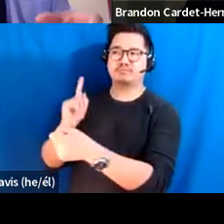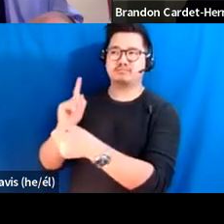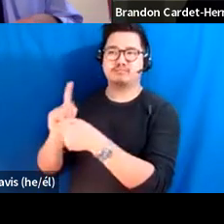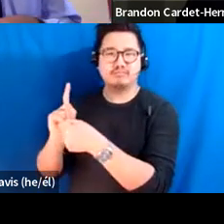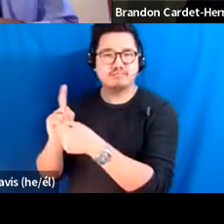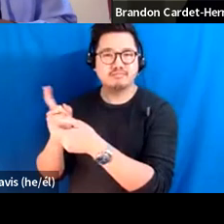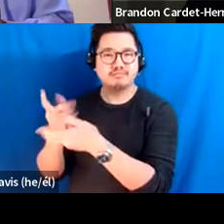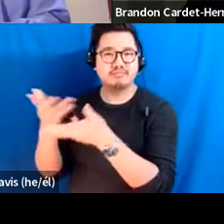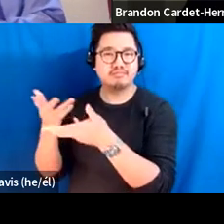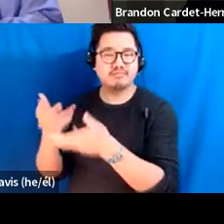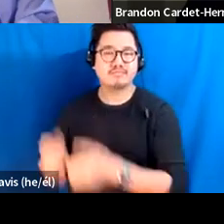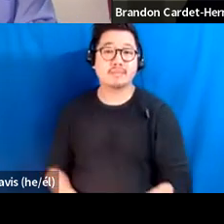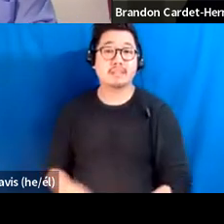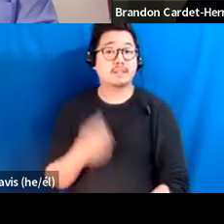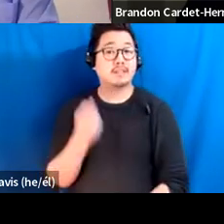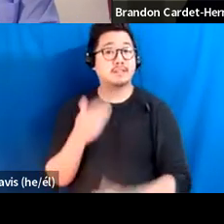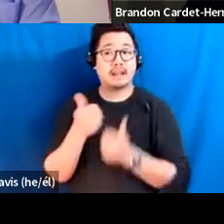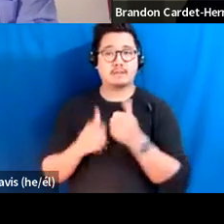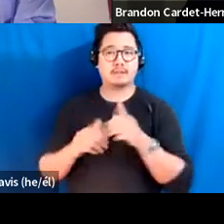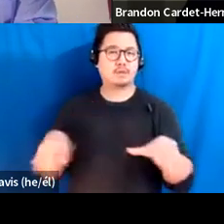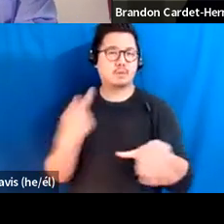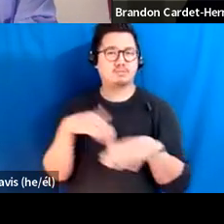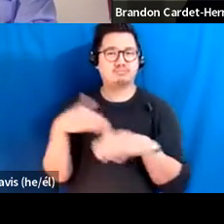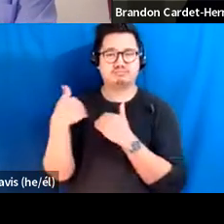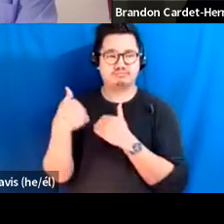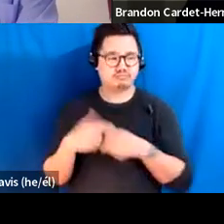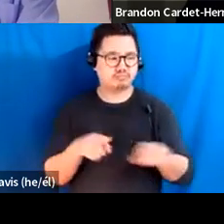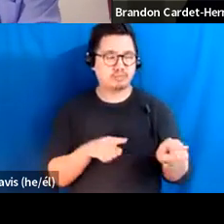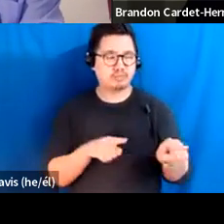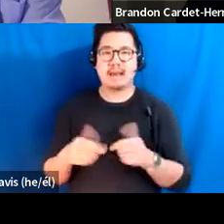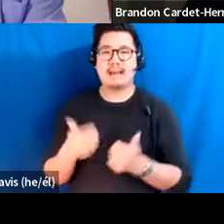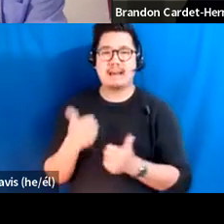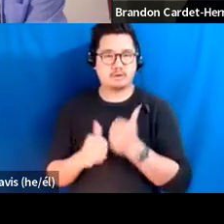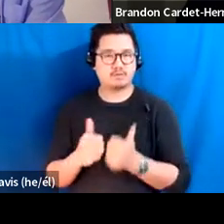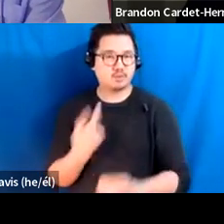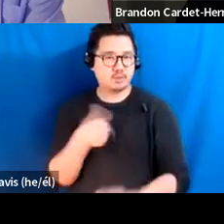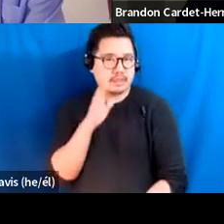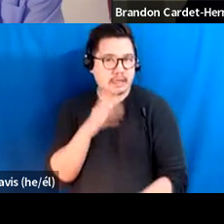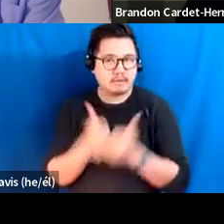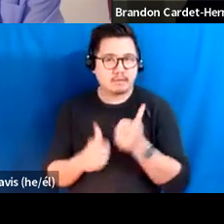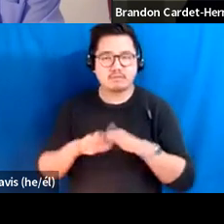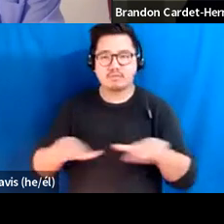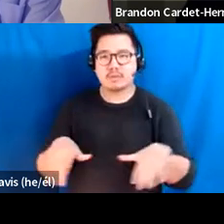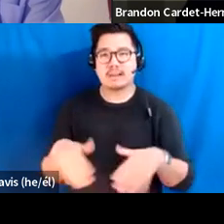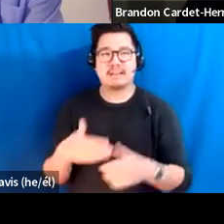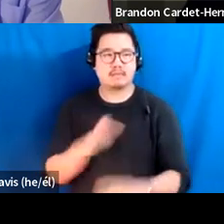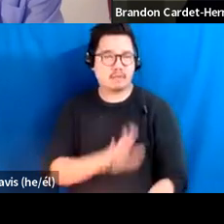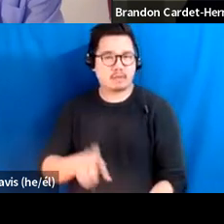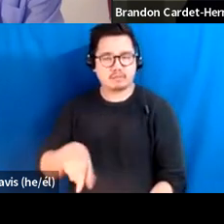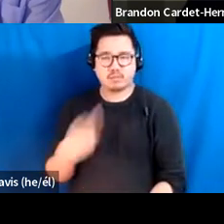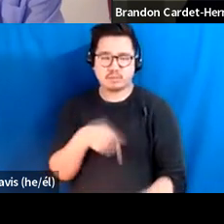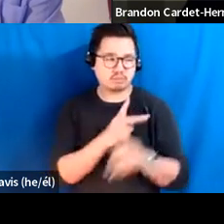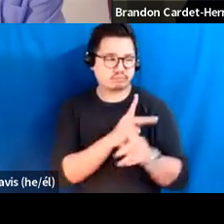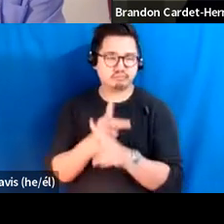child is accounted for every child is hurt every child's need you know is taken care